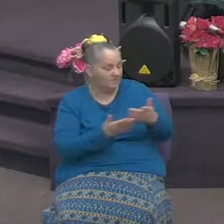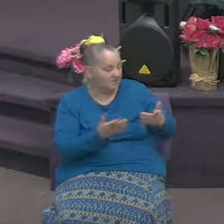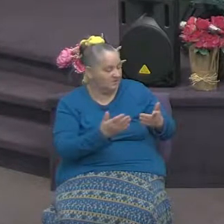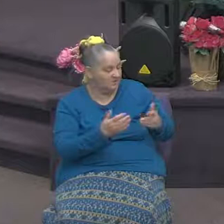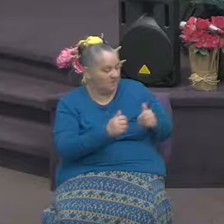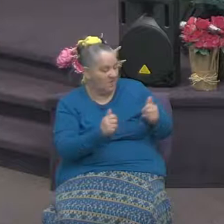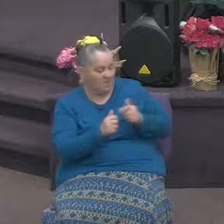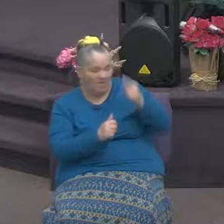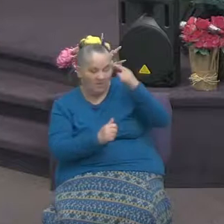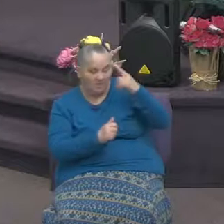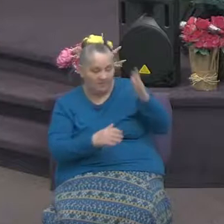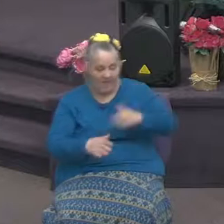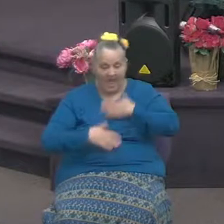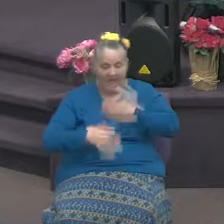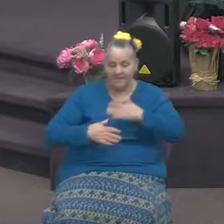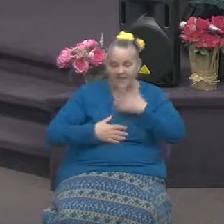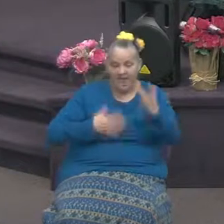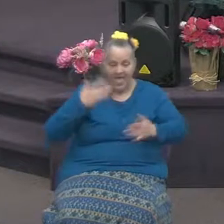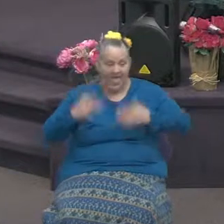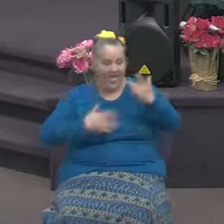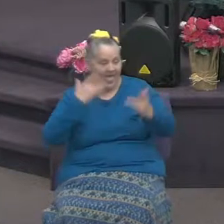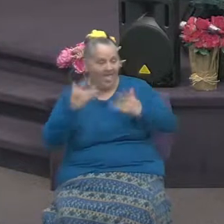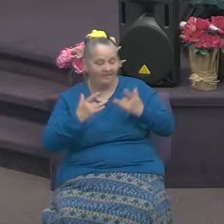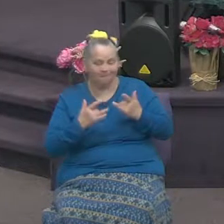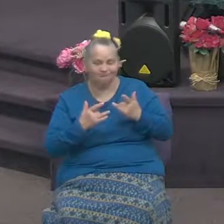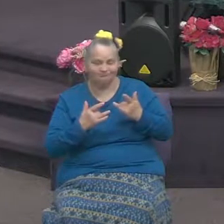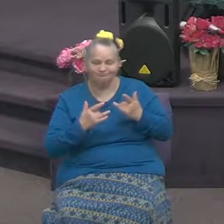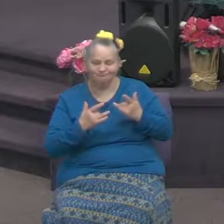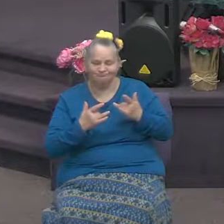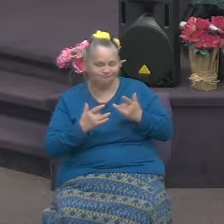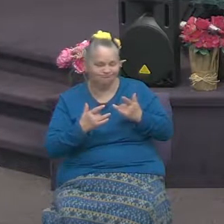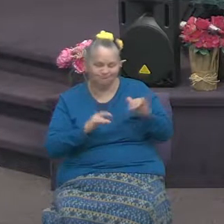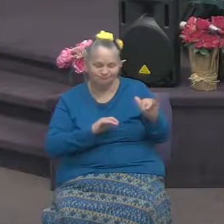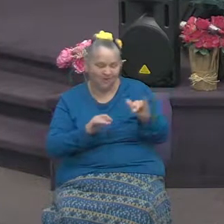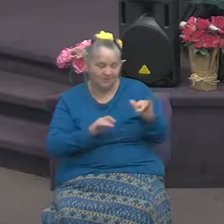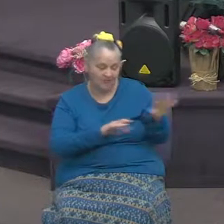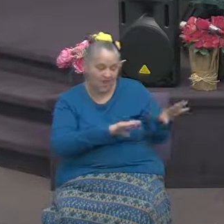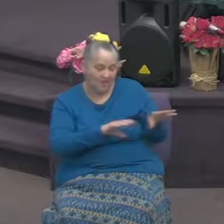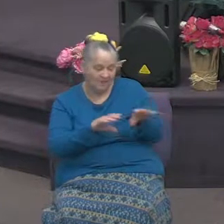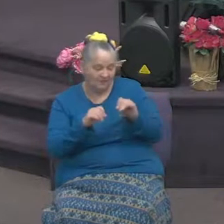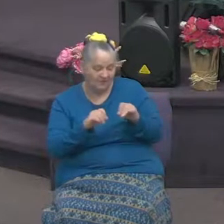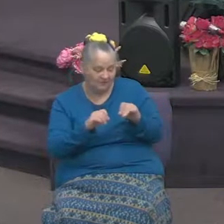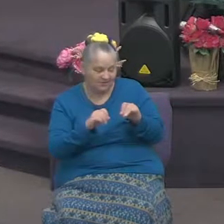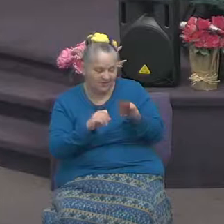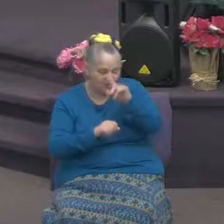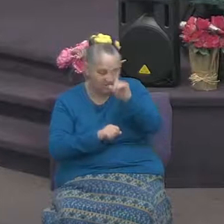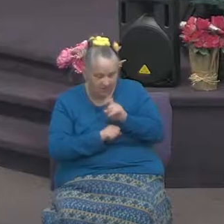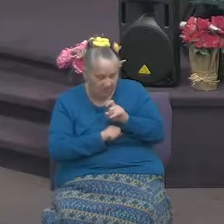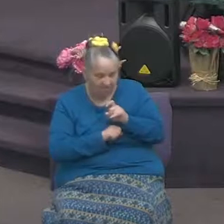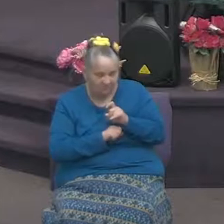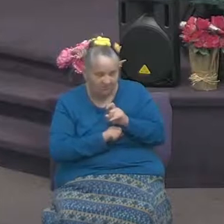think they would be excited and happy, right? As they're all leaving, everyone's leaving Egypt.